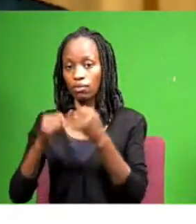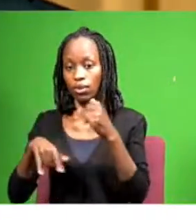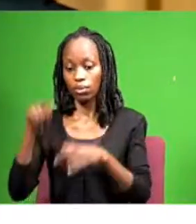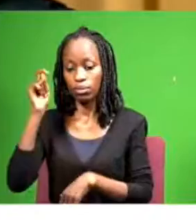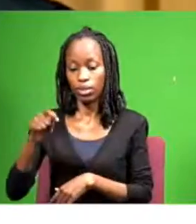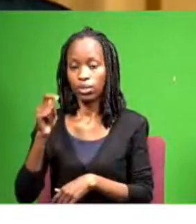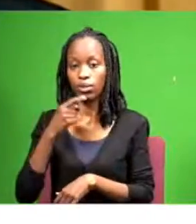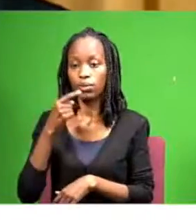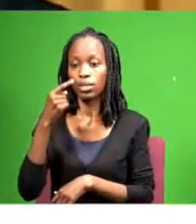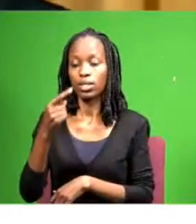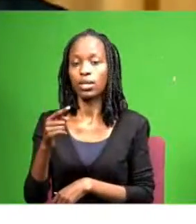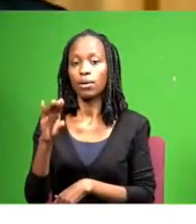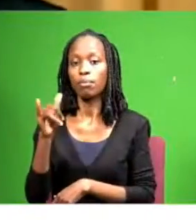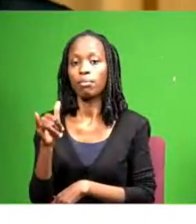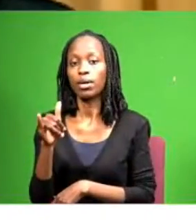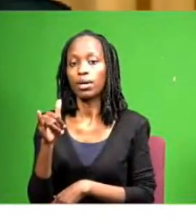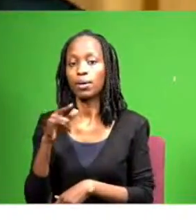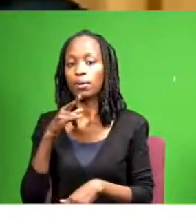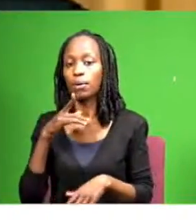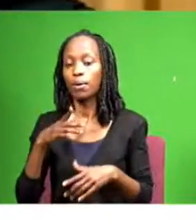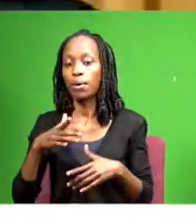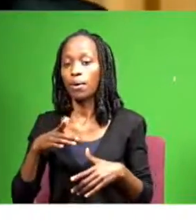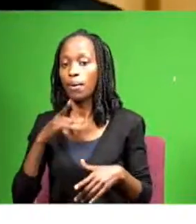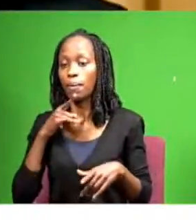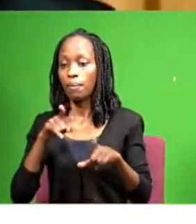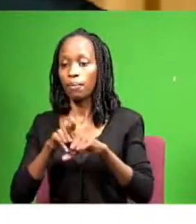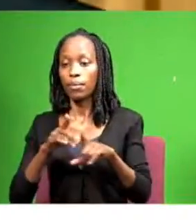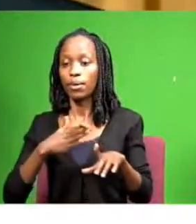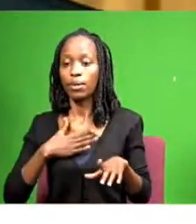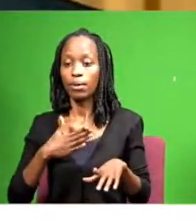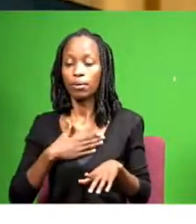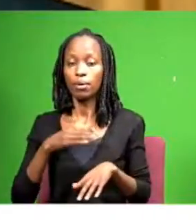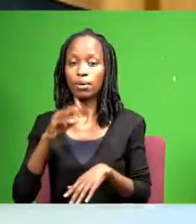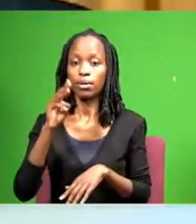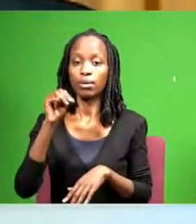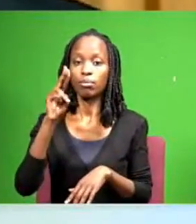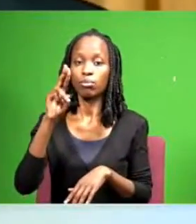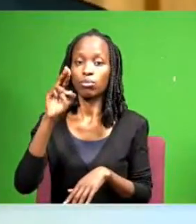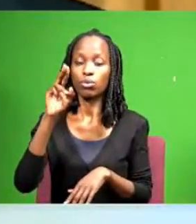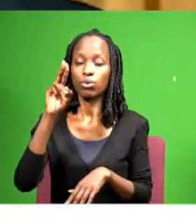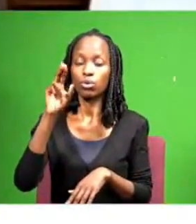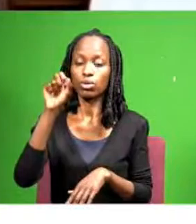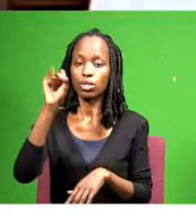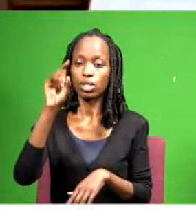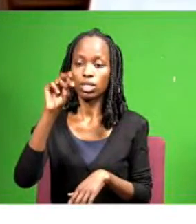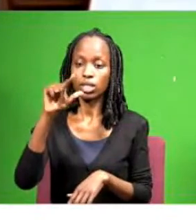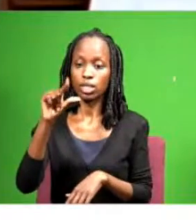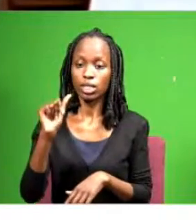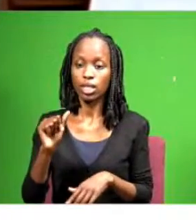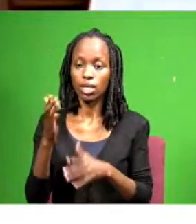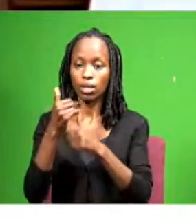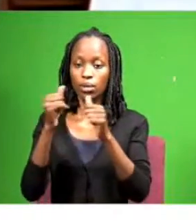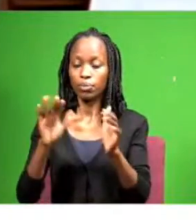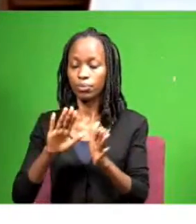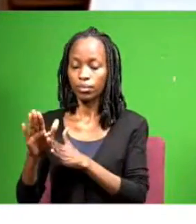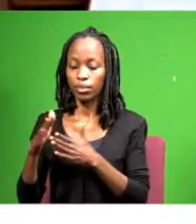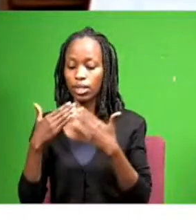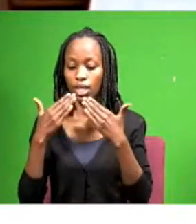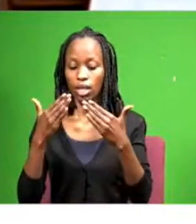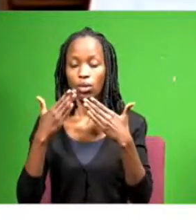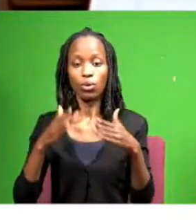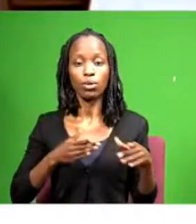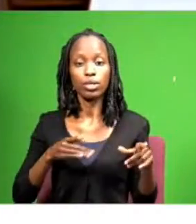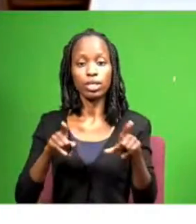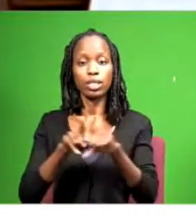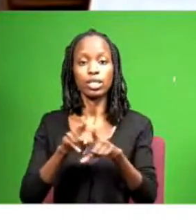stated by my brother Musinga, President. Thank you. Thank you very much, my sister,